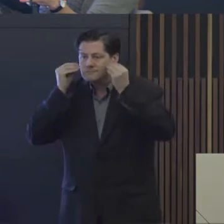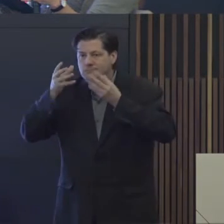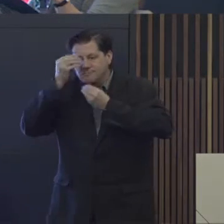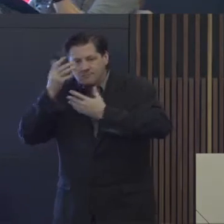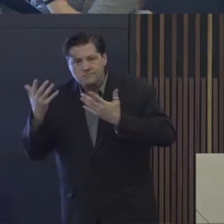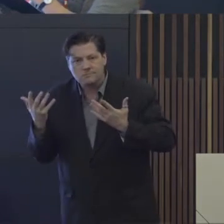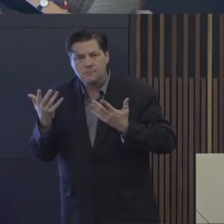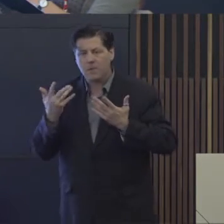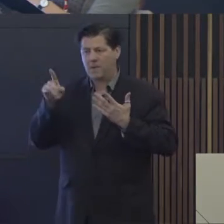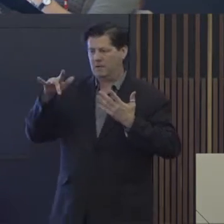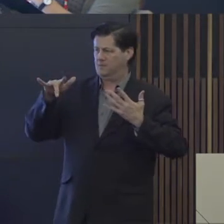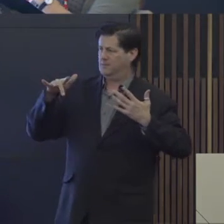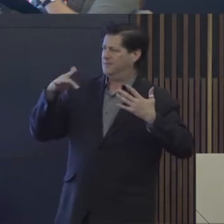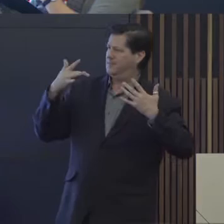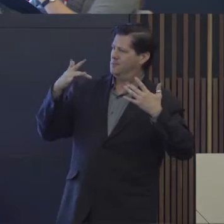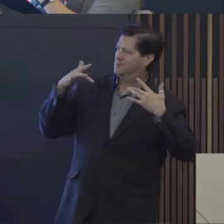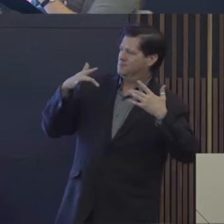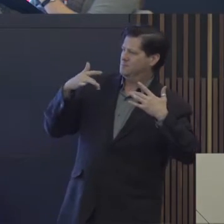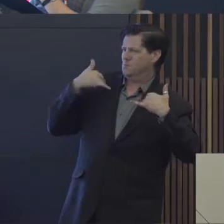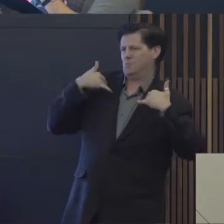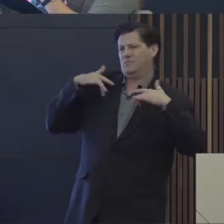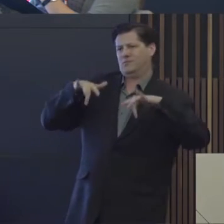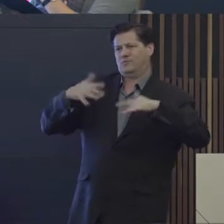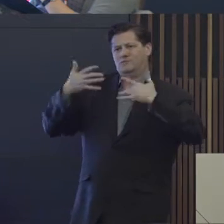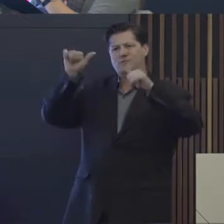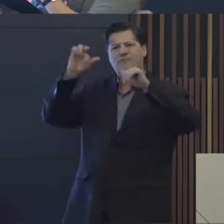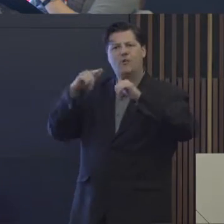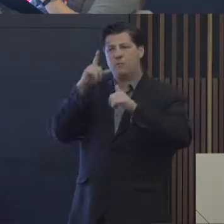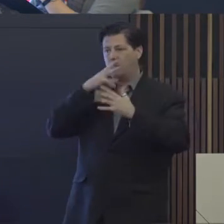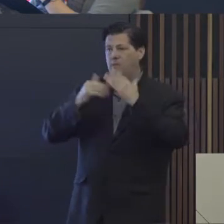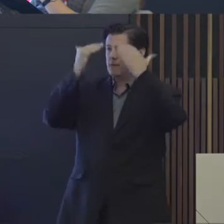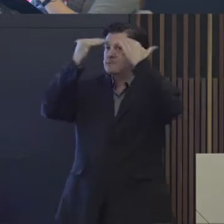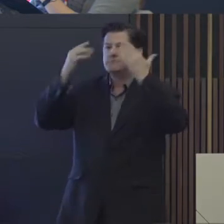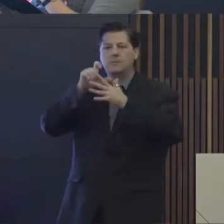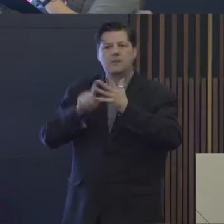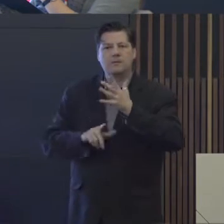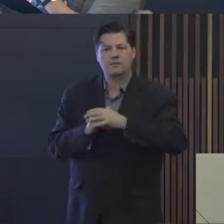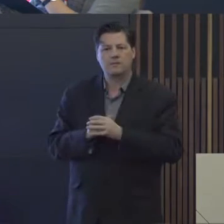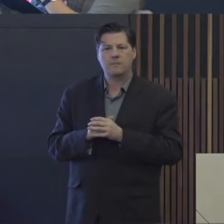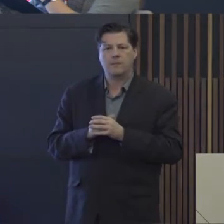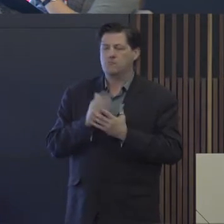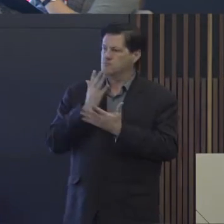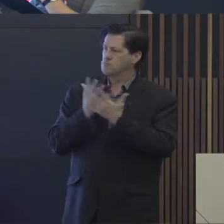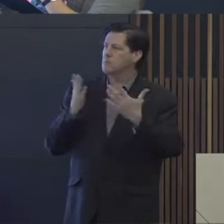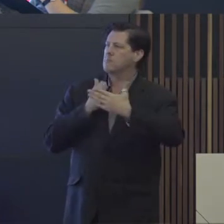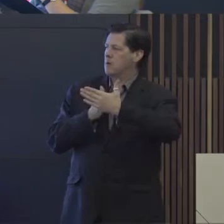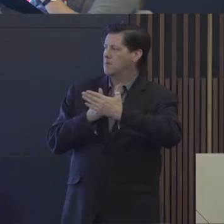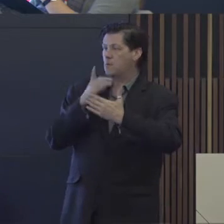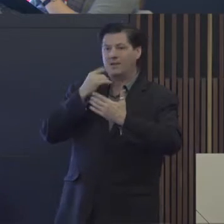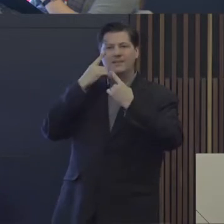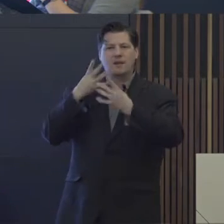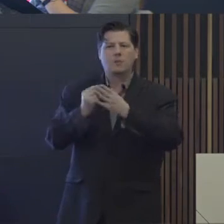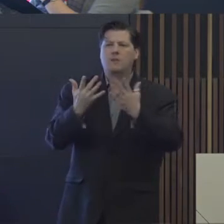with an intellectual disability, and it's the real blocker back at schools. People can see the adjustments they make with visual, hearing, got all of